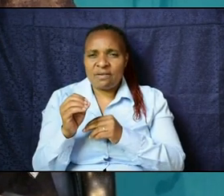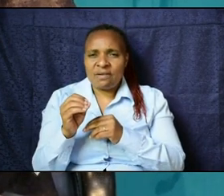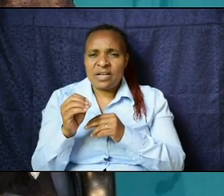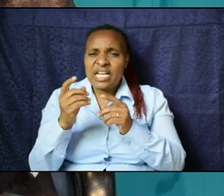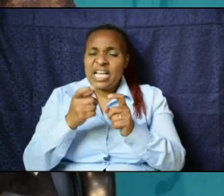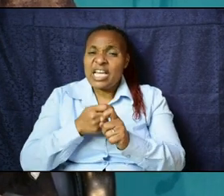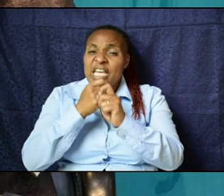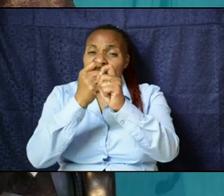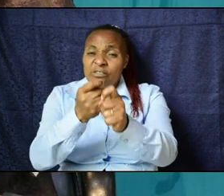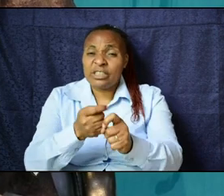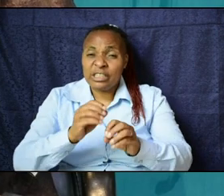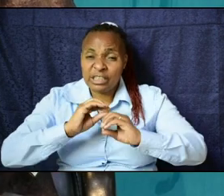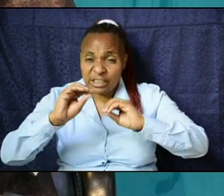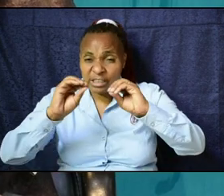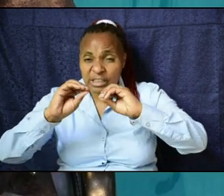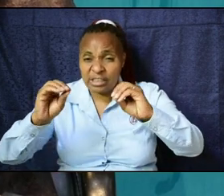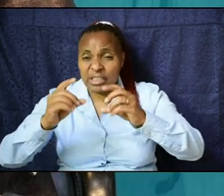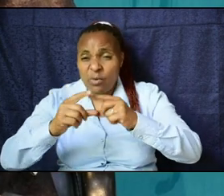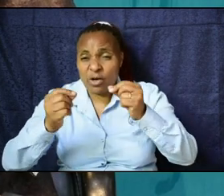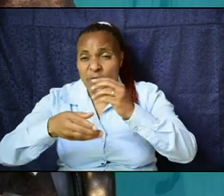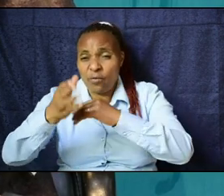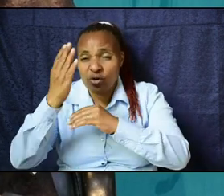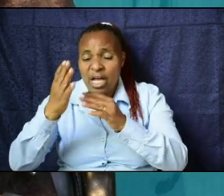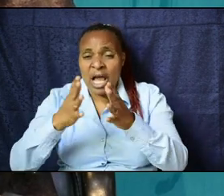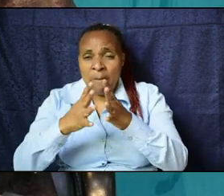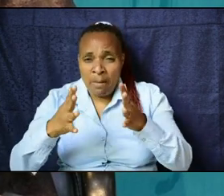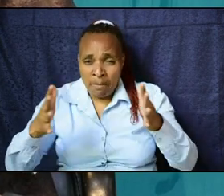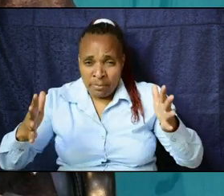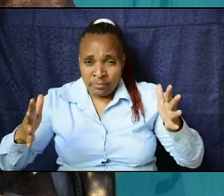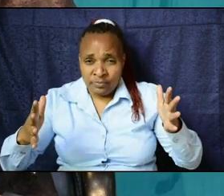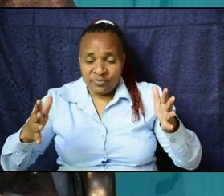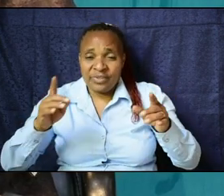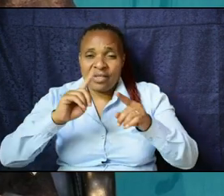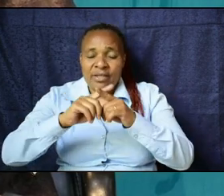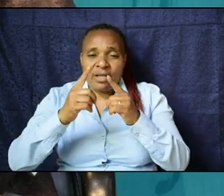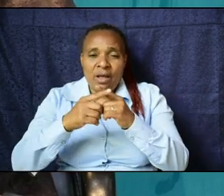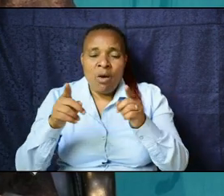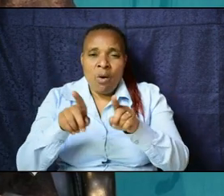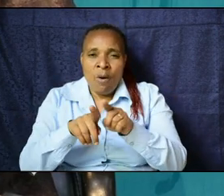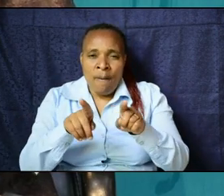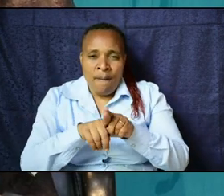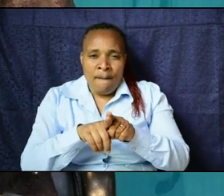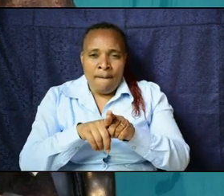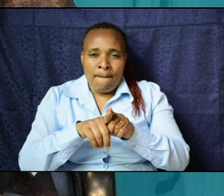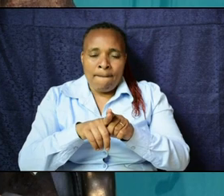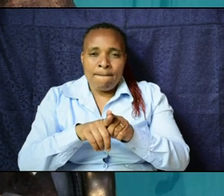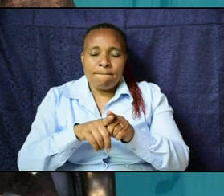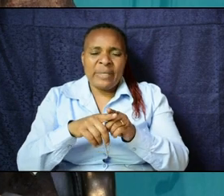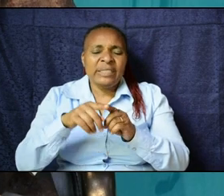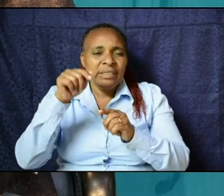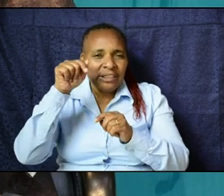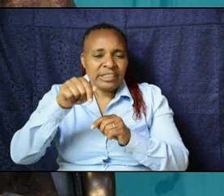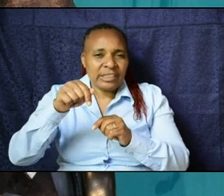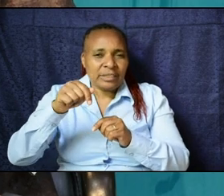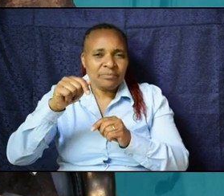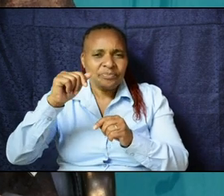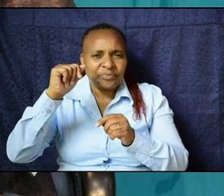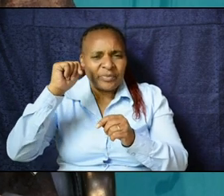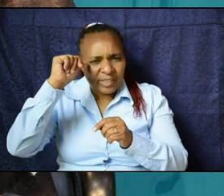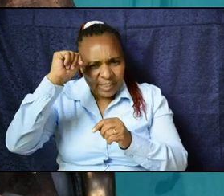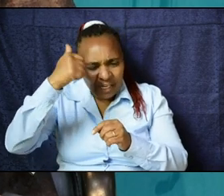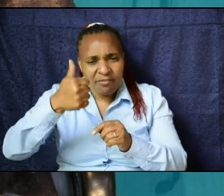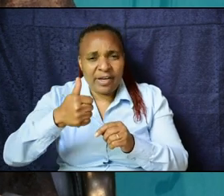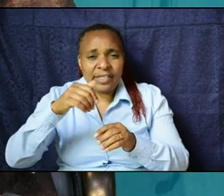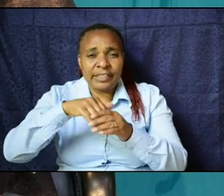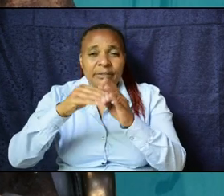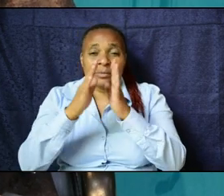He's gifted in teaching the word of God and expounding on it. And also his diligence in prayer. When